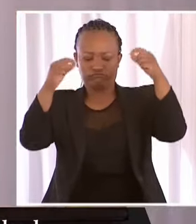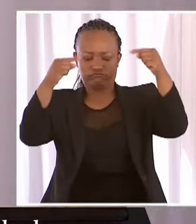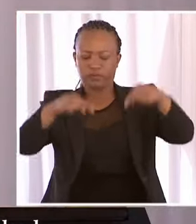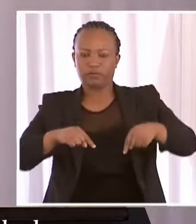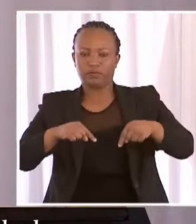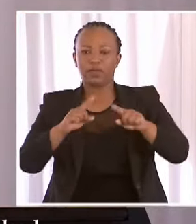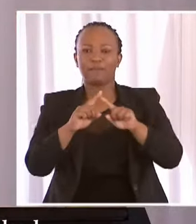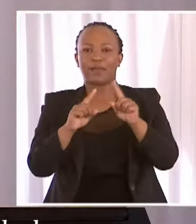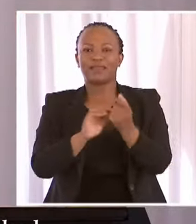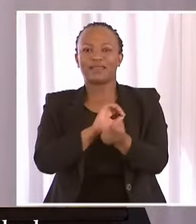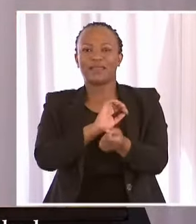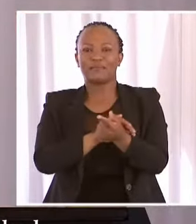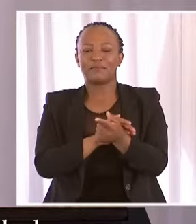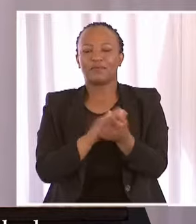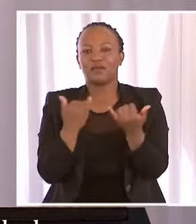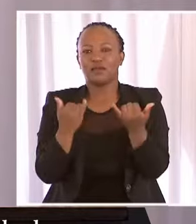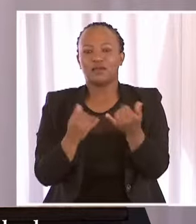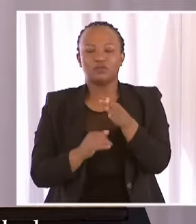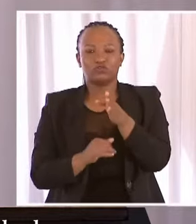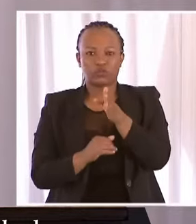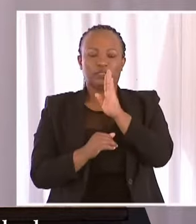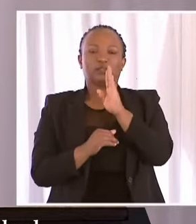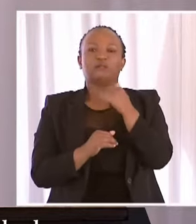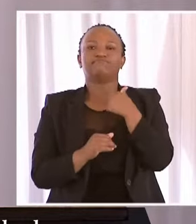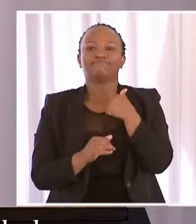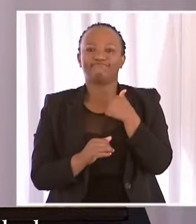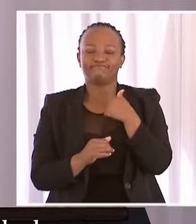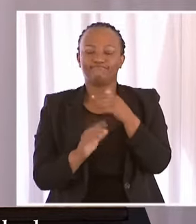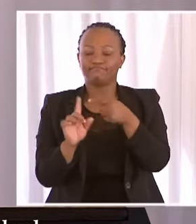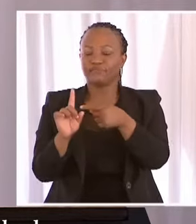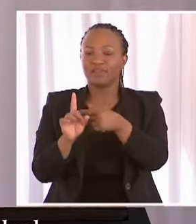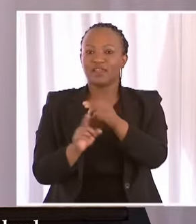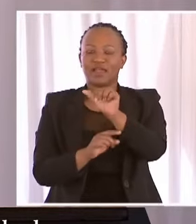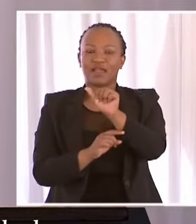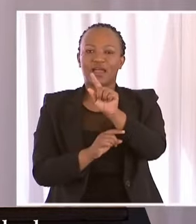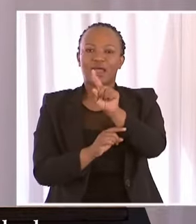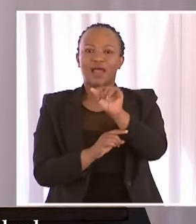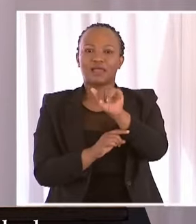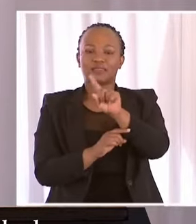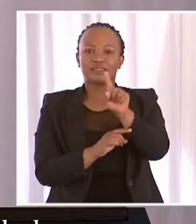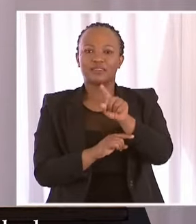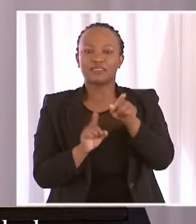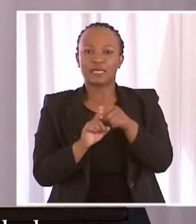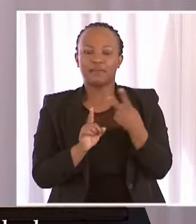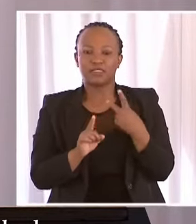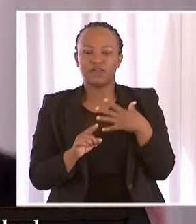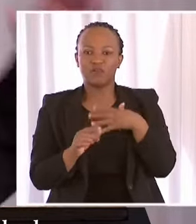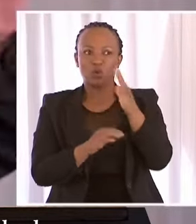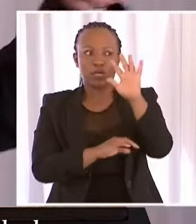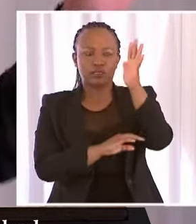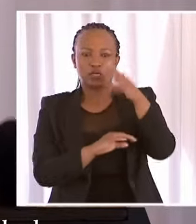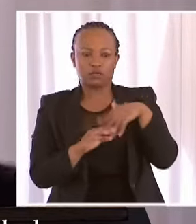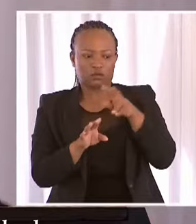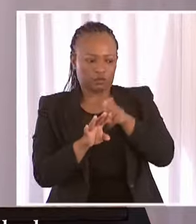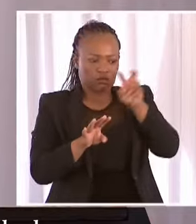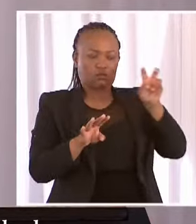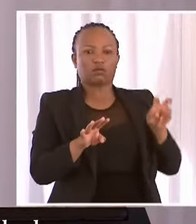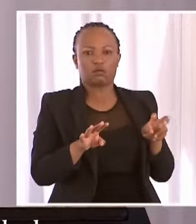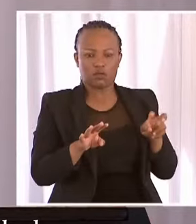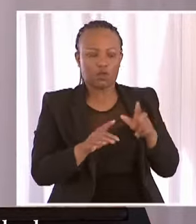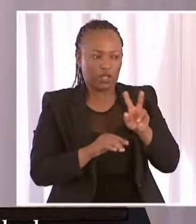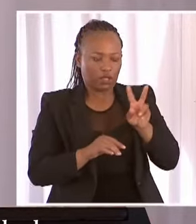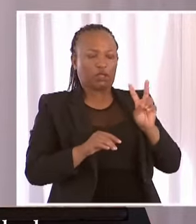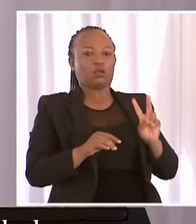changed course and it came straight for Aziz and myself, and we jumped behind a tree and it blew up on the